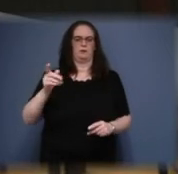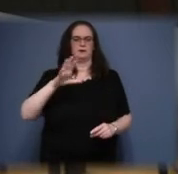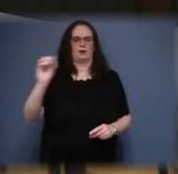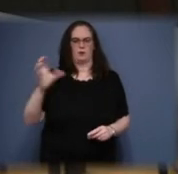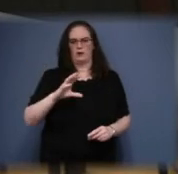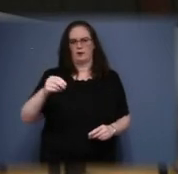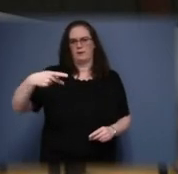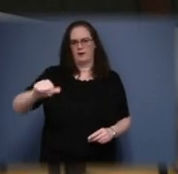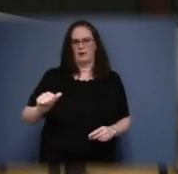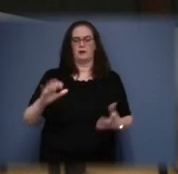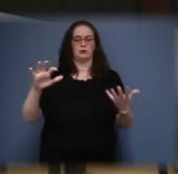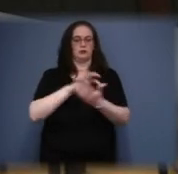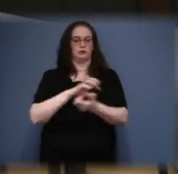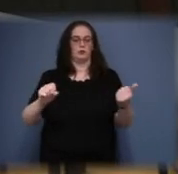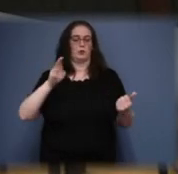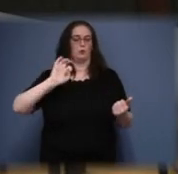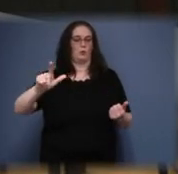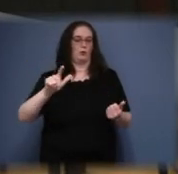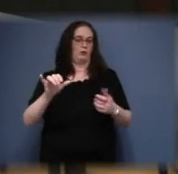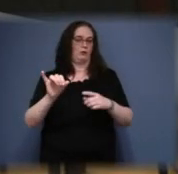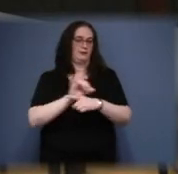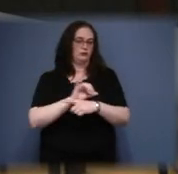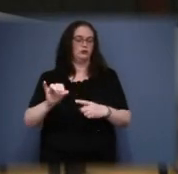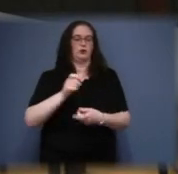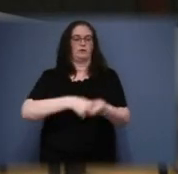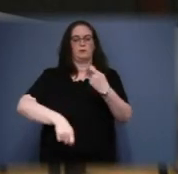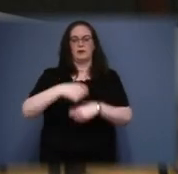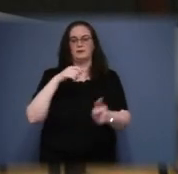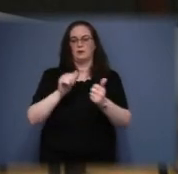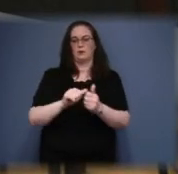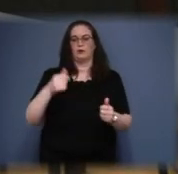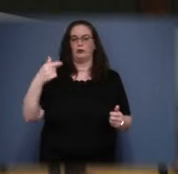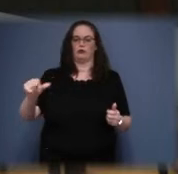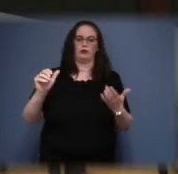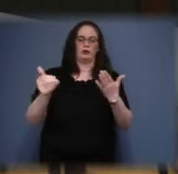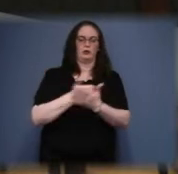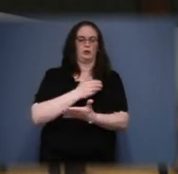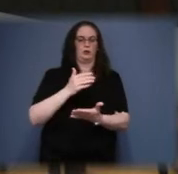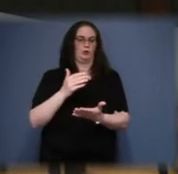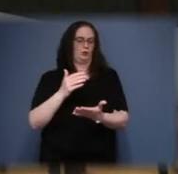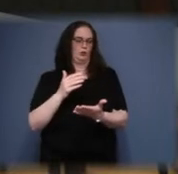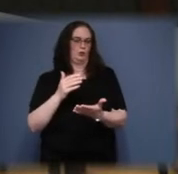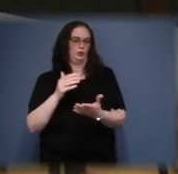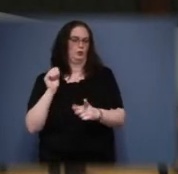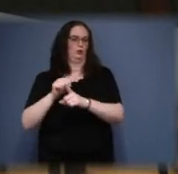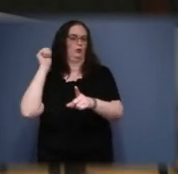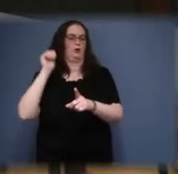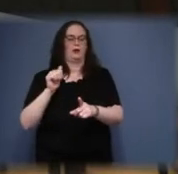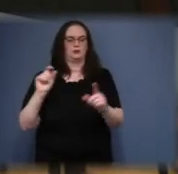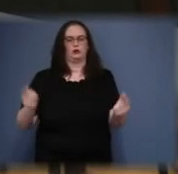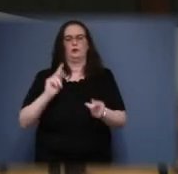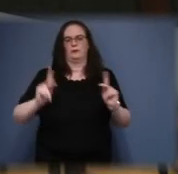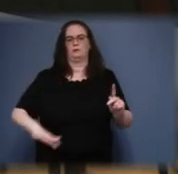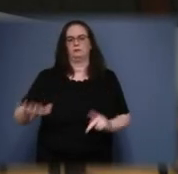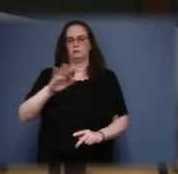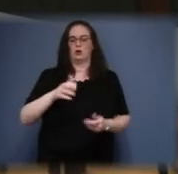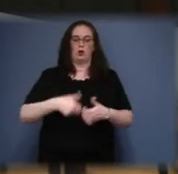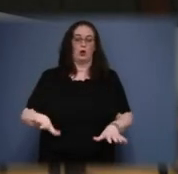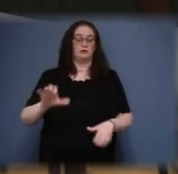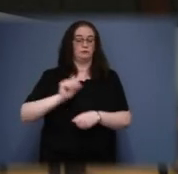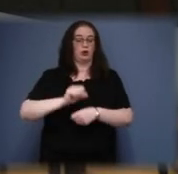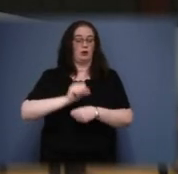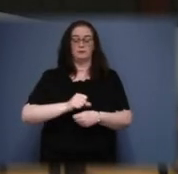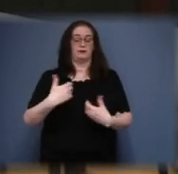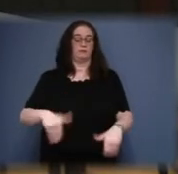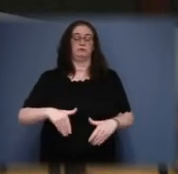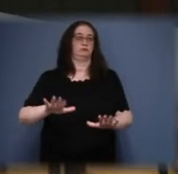PA. Destroying the oil industry and replacing it with the Green New Scam has hurt PA in many ways. Loss of jobs have been